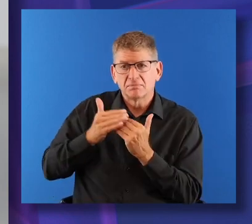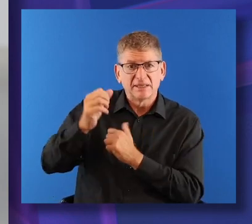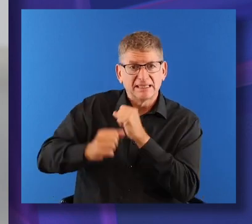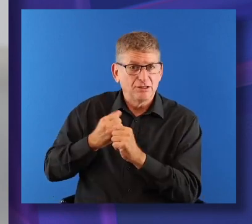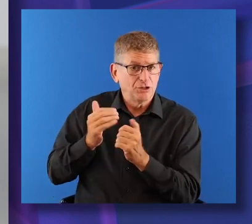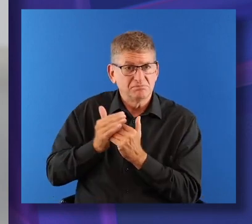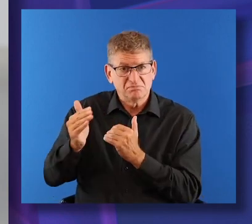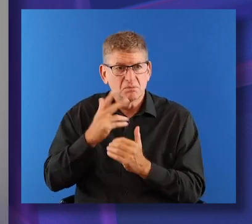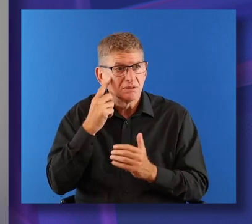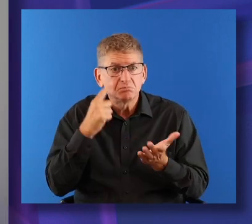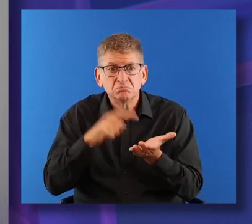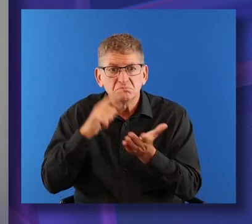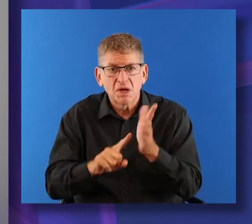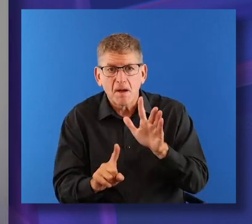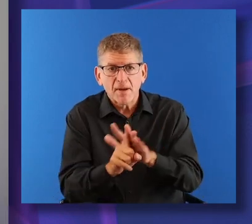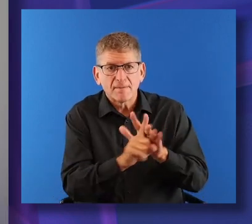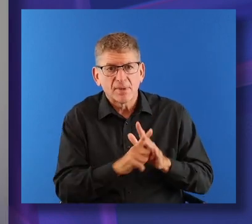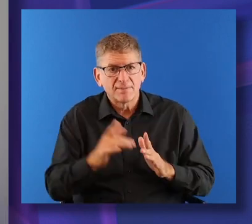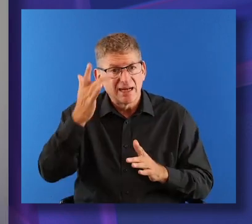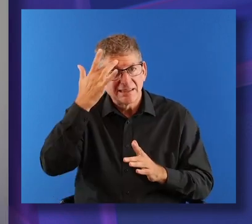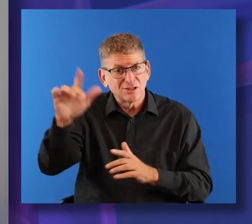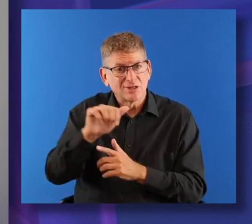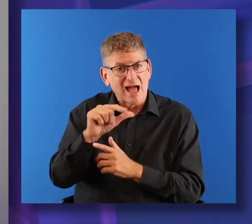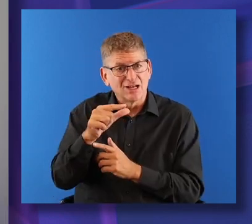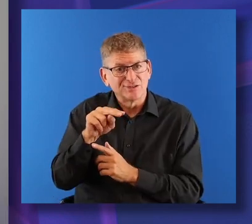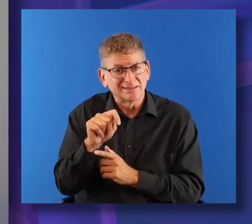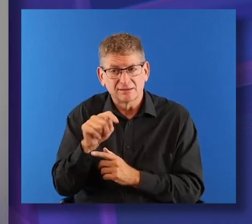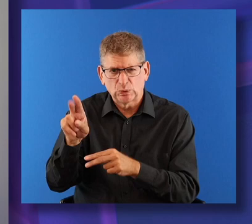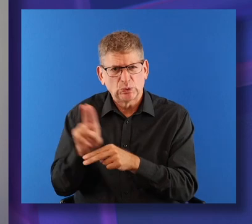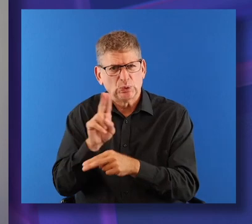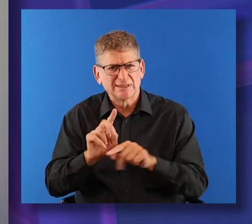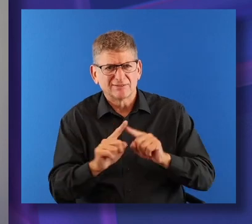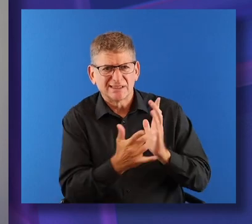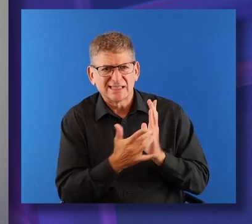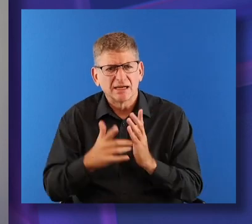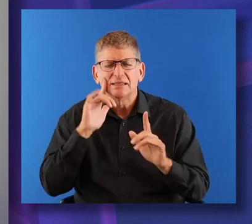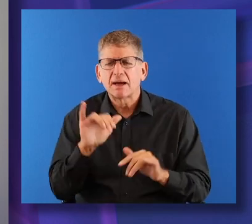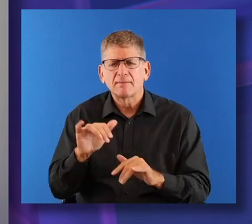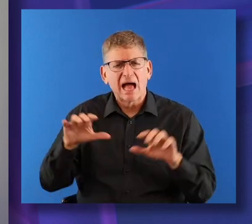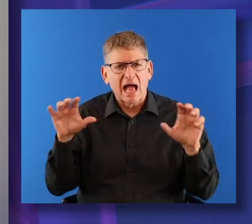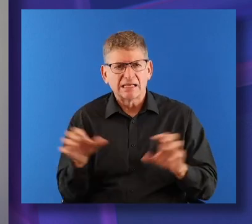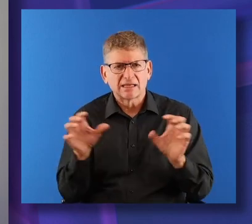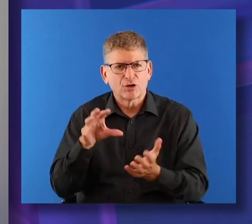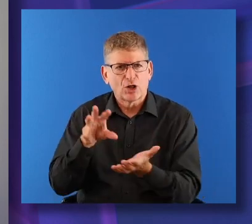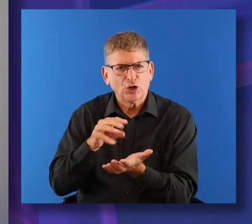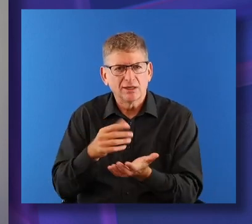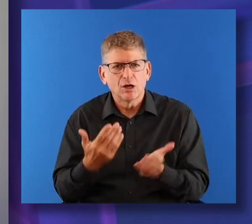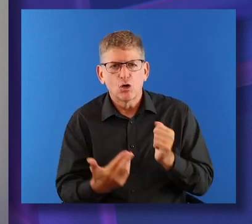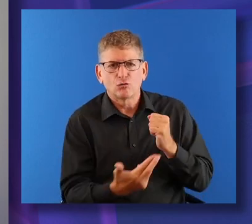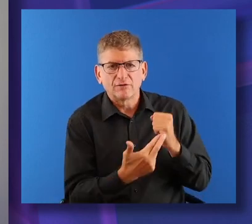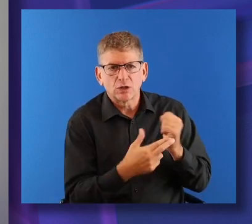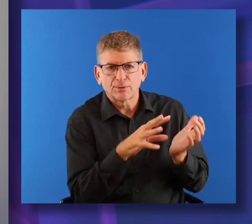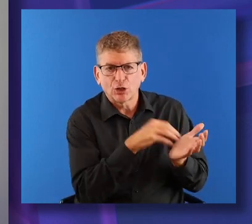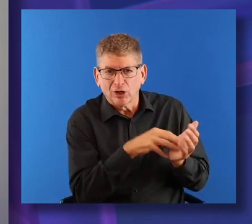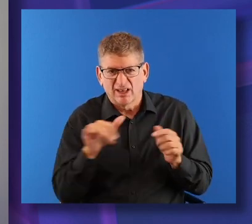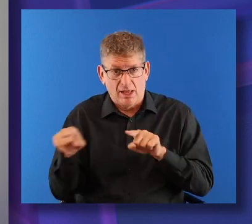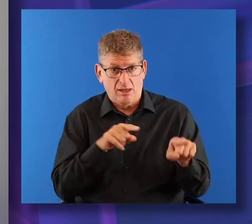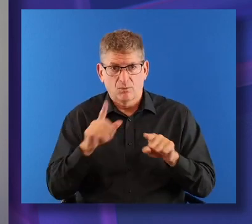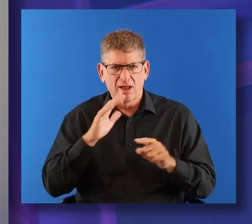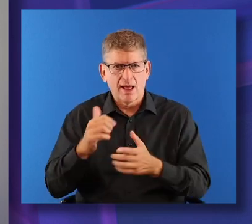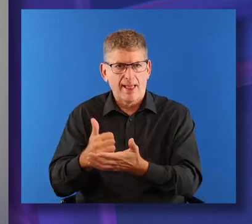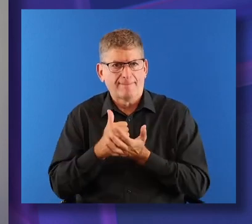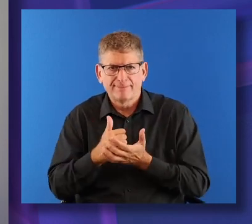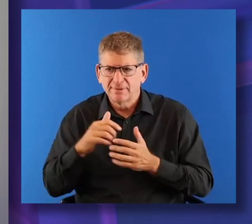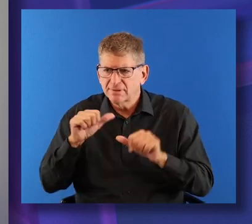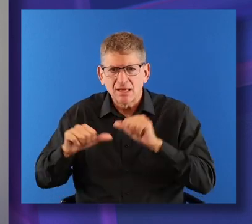phenomena. Perhaps in years to come, we'll see the emergence of intelligent agents using techniques such as active learning and